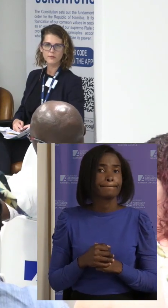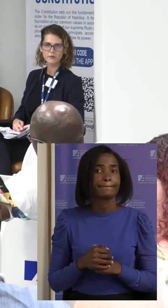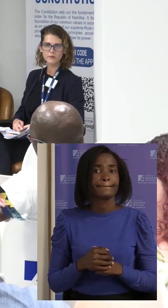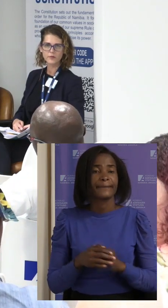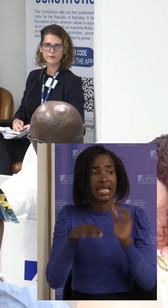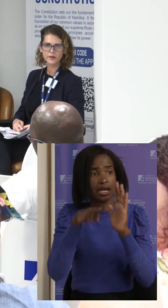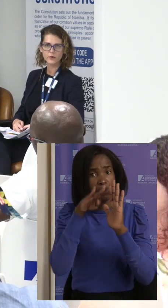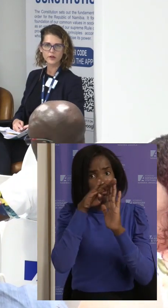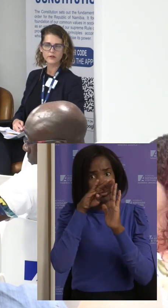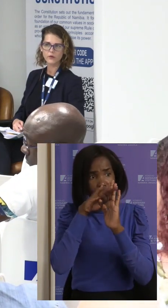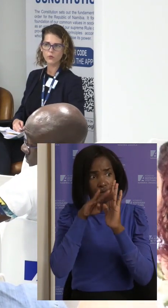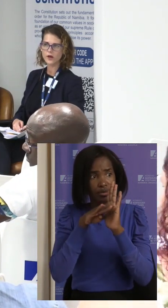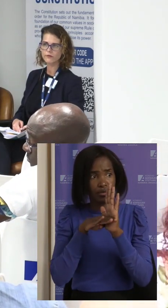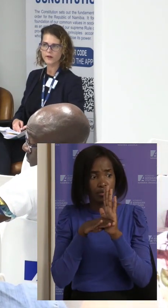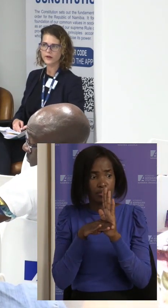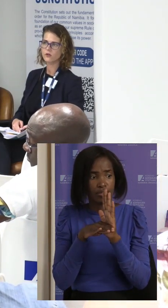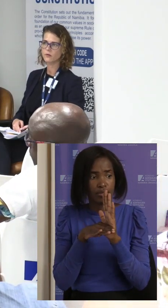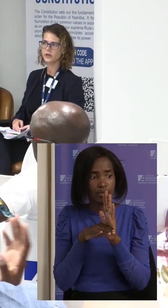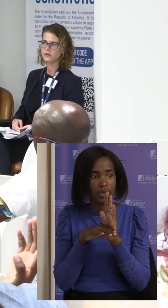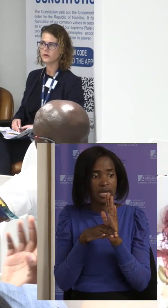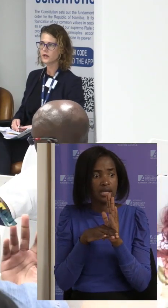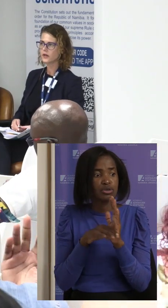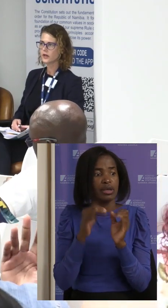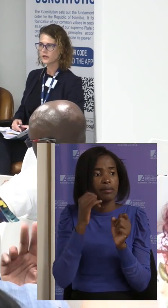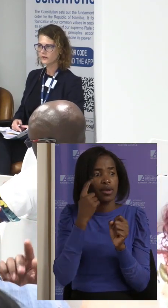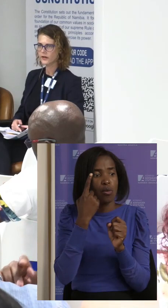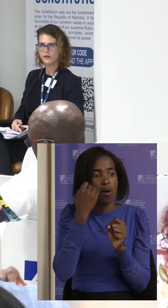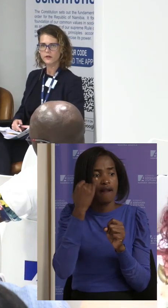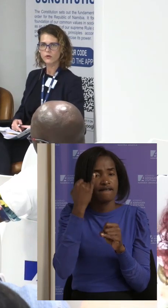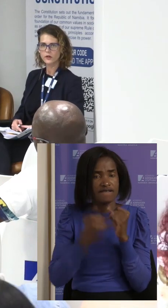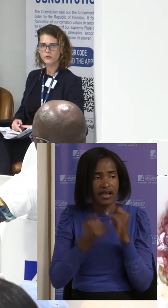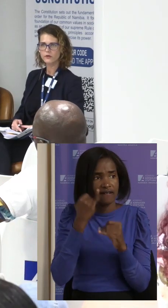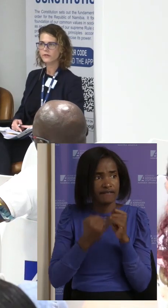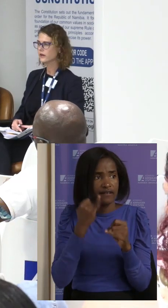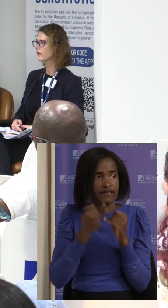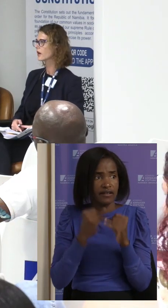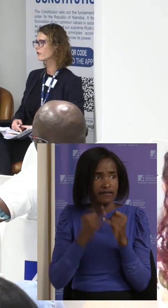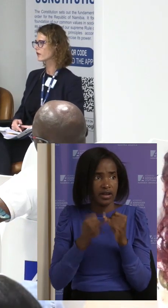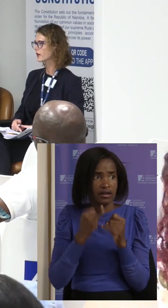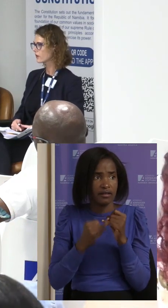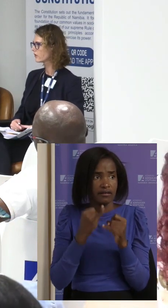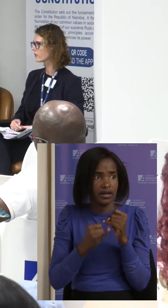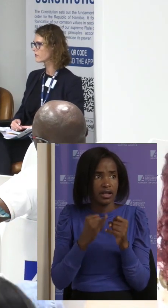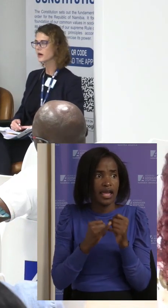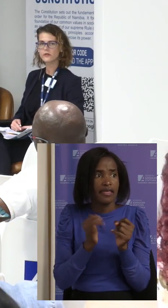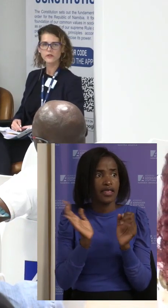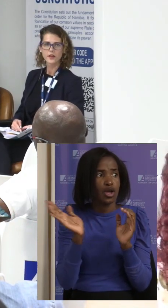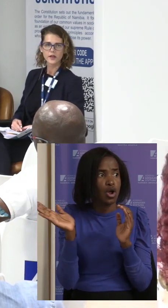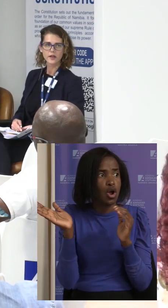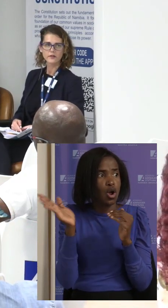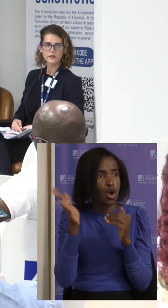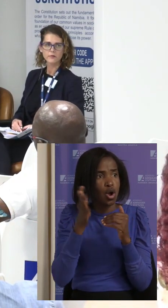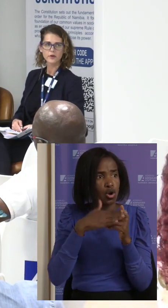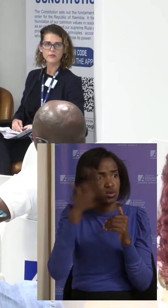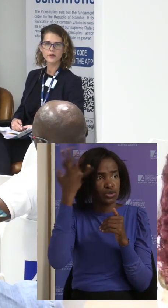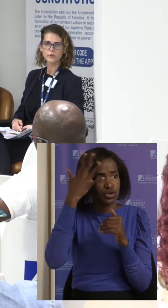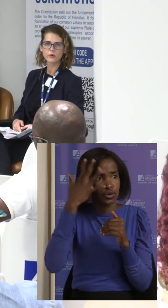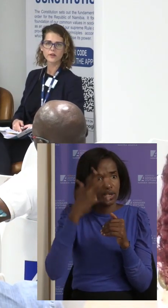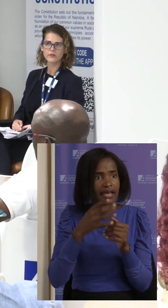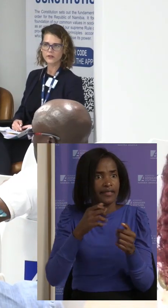program, I think we're going to take one final comment and then call it with that for the closing remarks and a bit